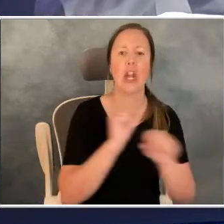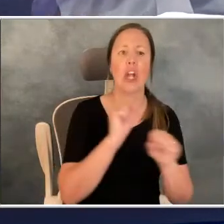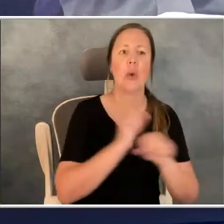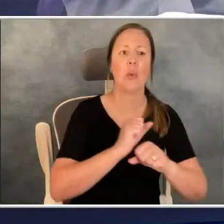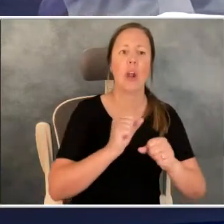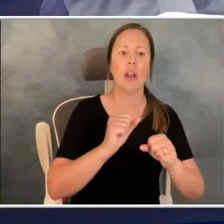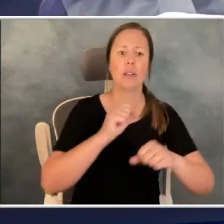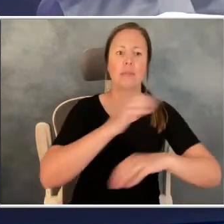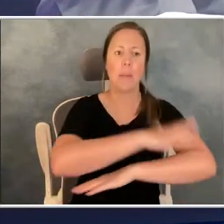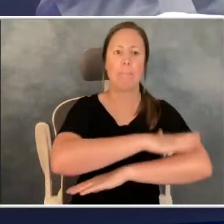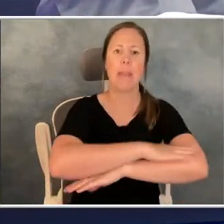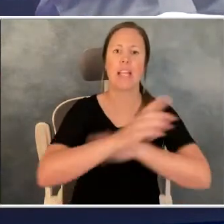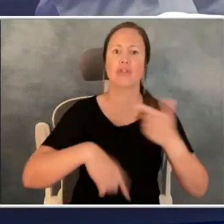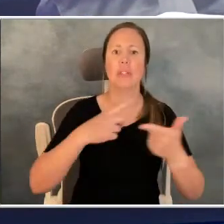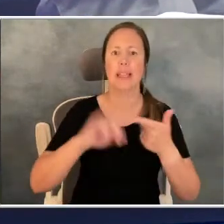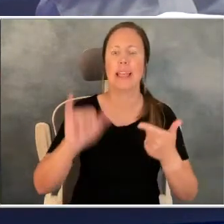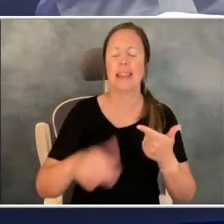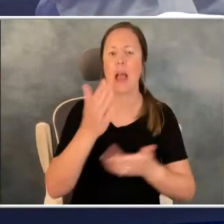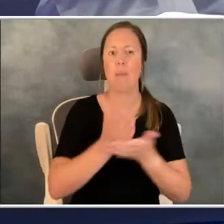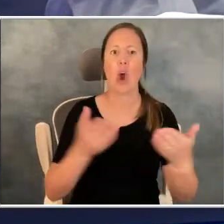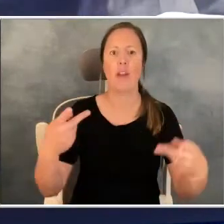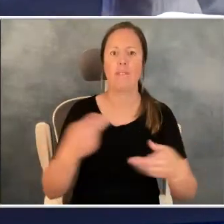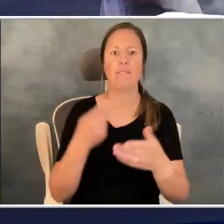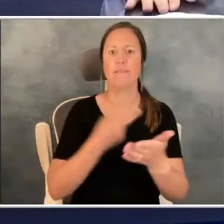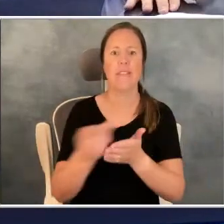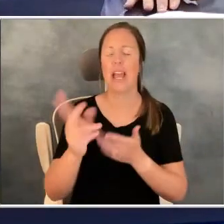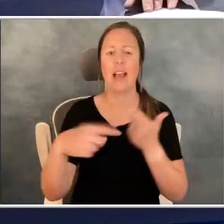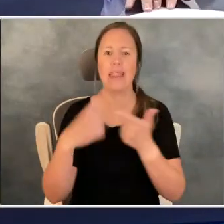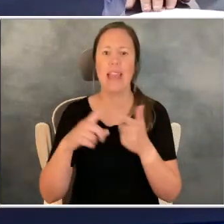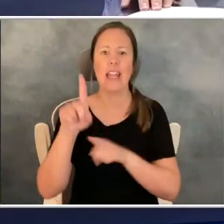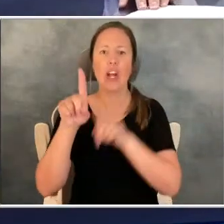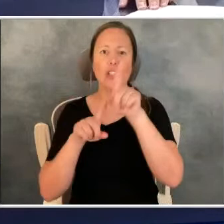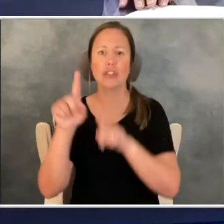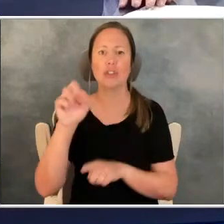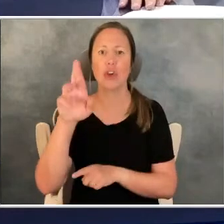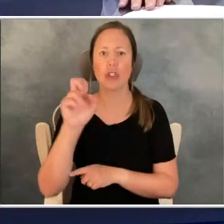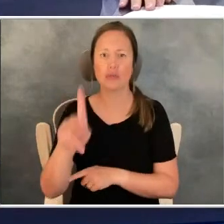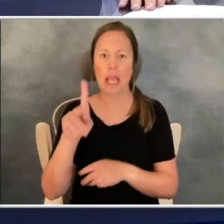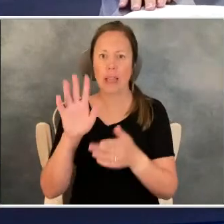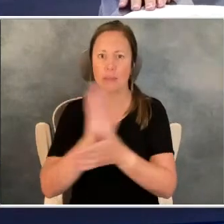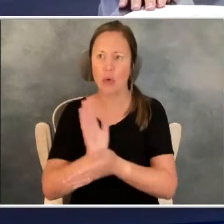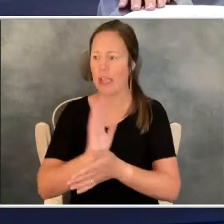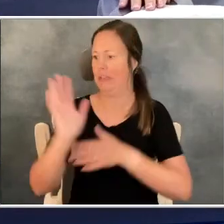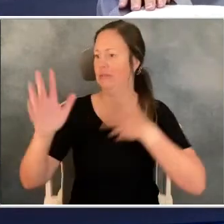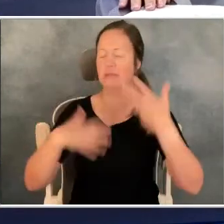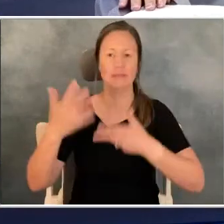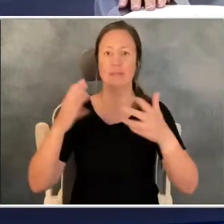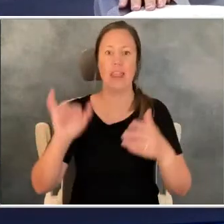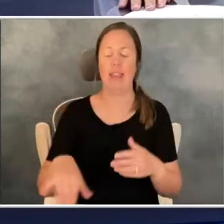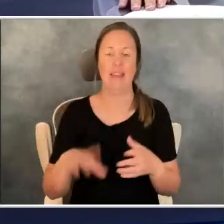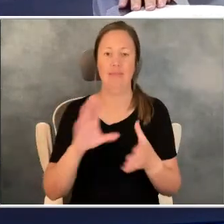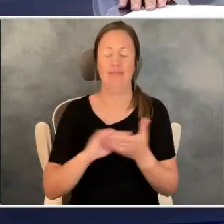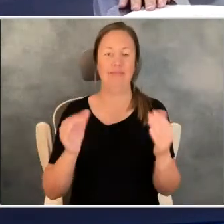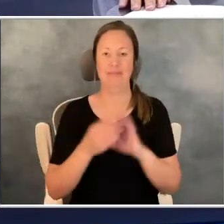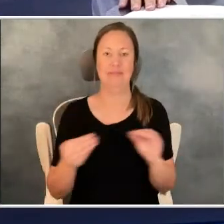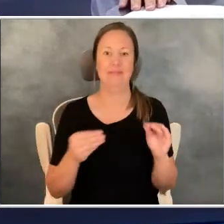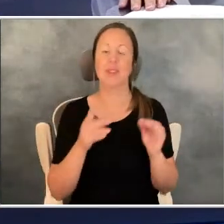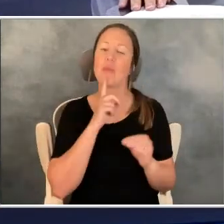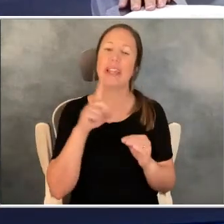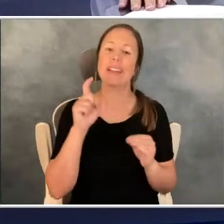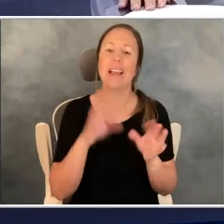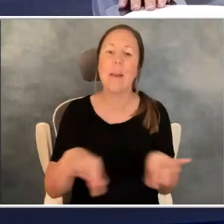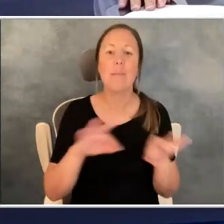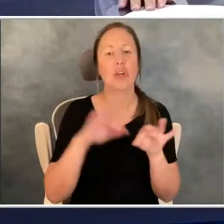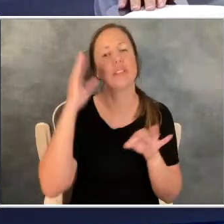like, "Oh, how does that happen?" Then the Star Trek, then the Enterprise can't go anywhere. That's right. That would be bad, and I think we know we have to be thoughtful about how we do it. But if everything's really